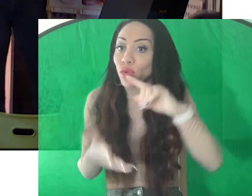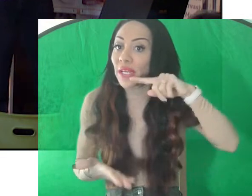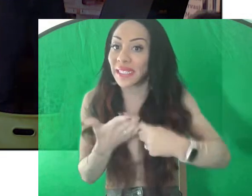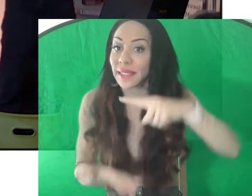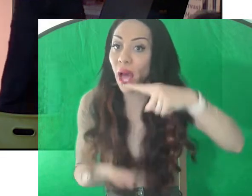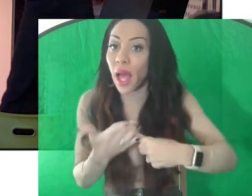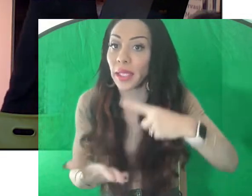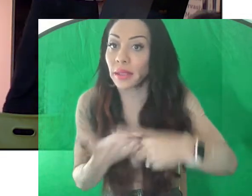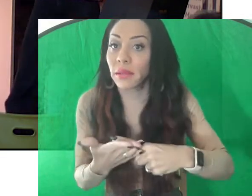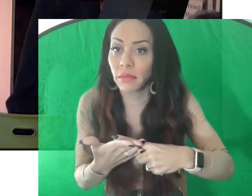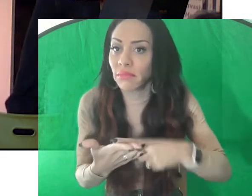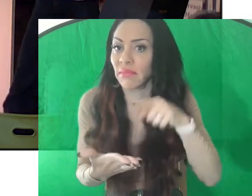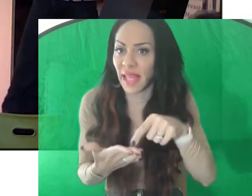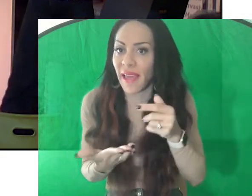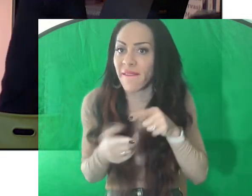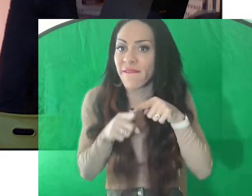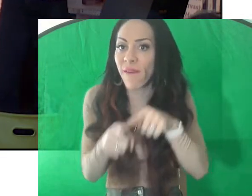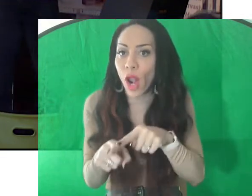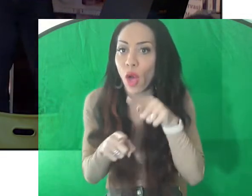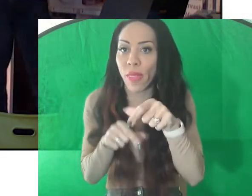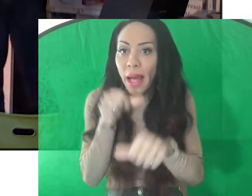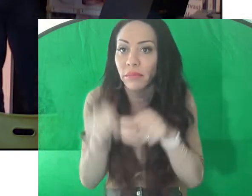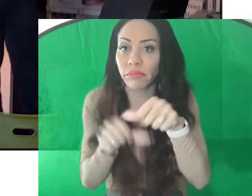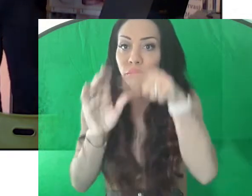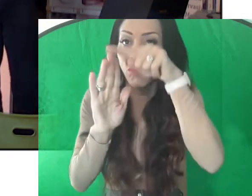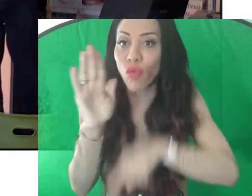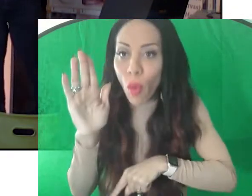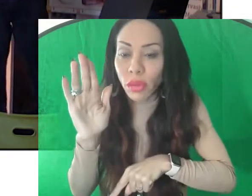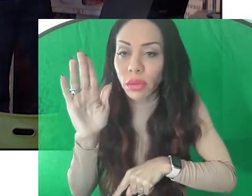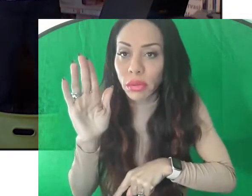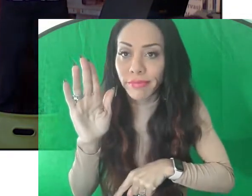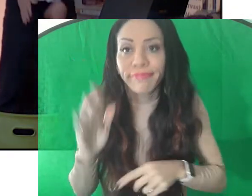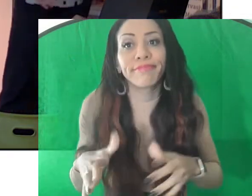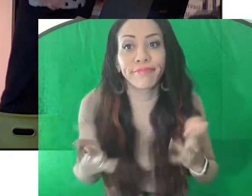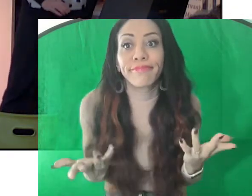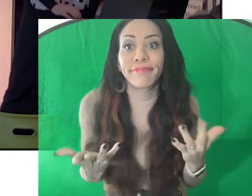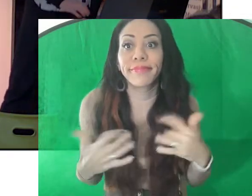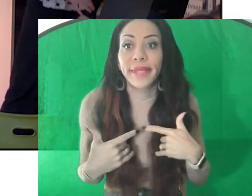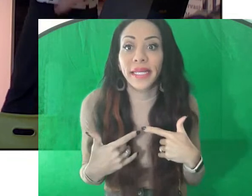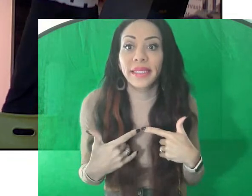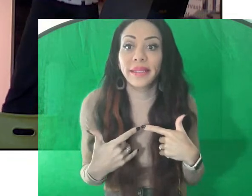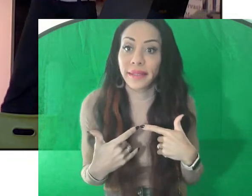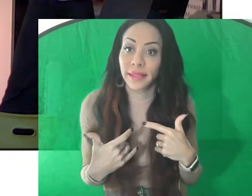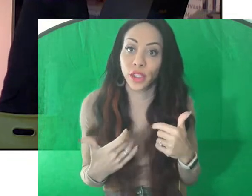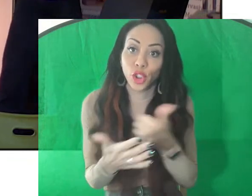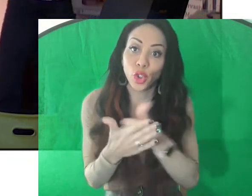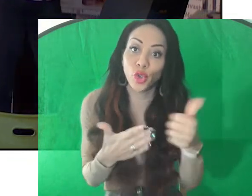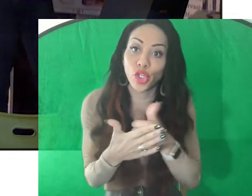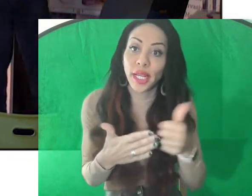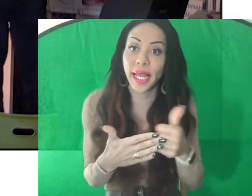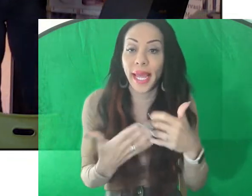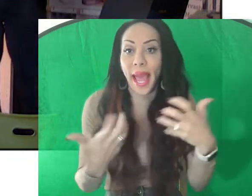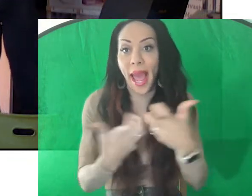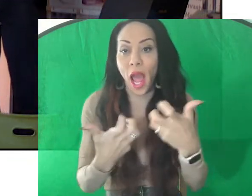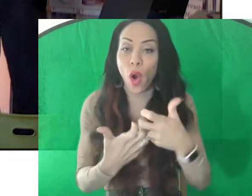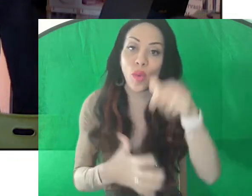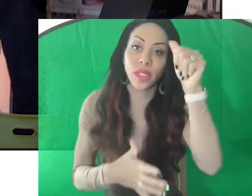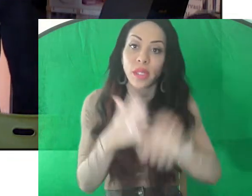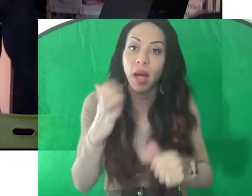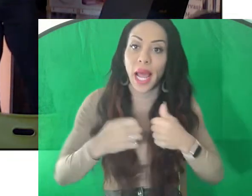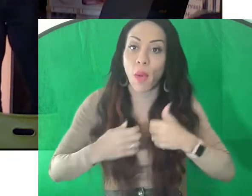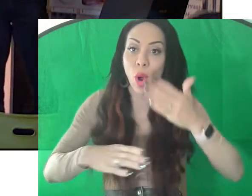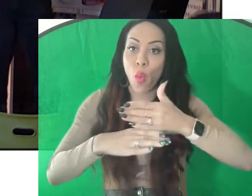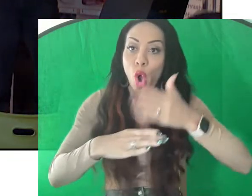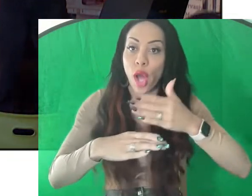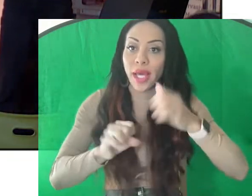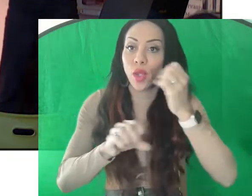Yeah. So that's kind of a way in which we kind of start our usual days and workshops. And you can see kind of how movement and specifically